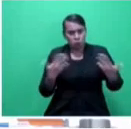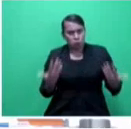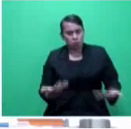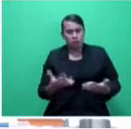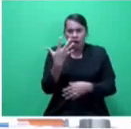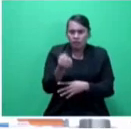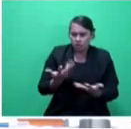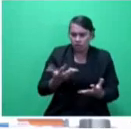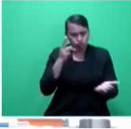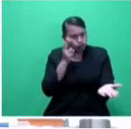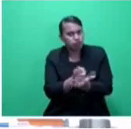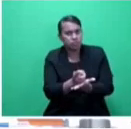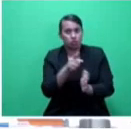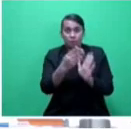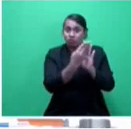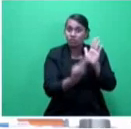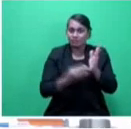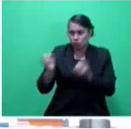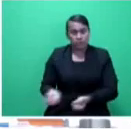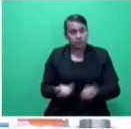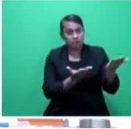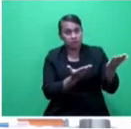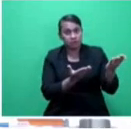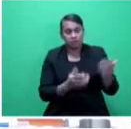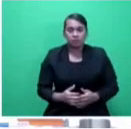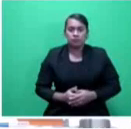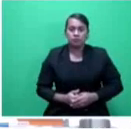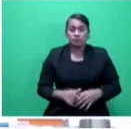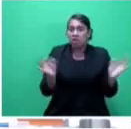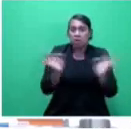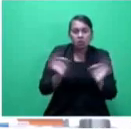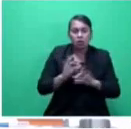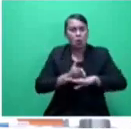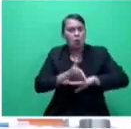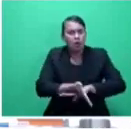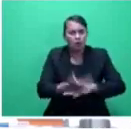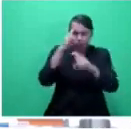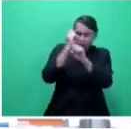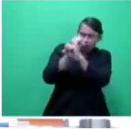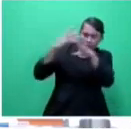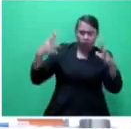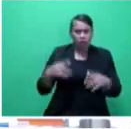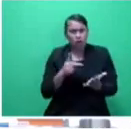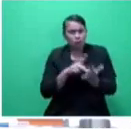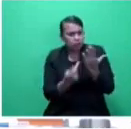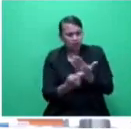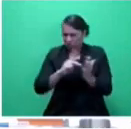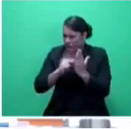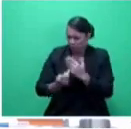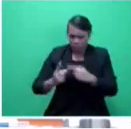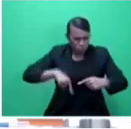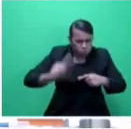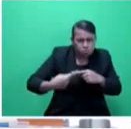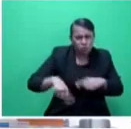submissions being given to us. There's no sort of overzealousness in saying we can do this project, this project, this project, when they actually don't have the